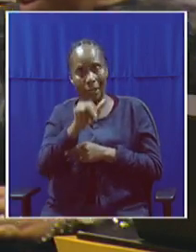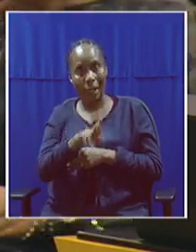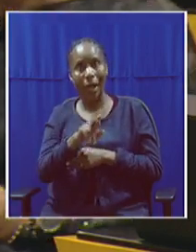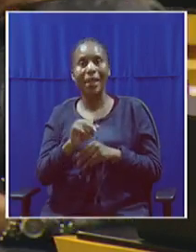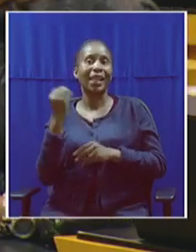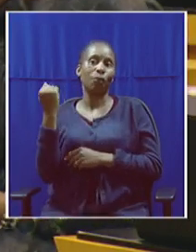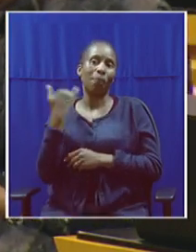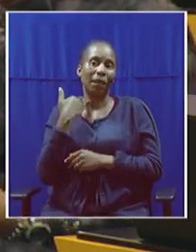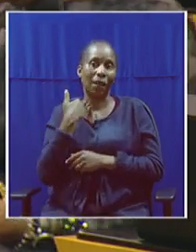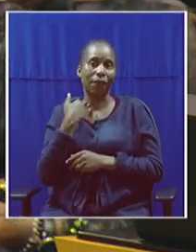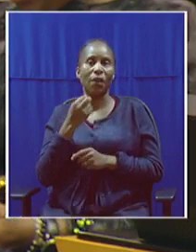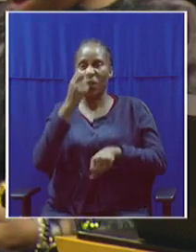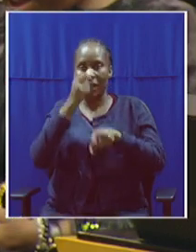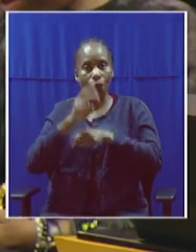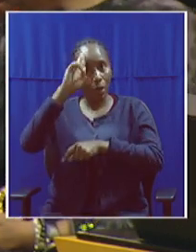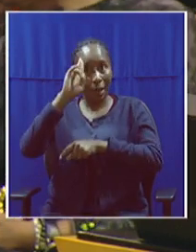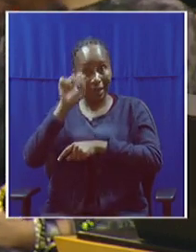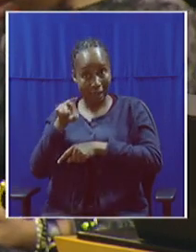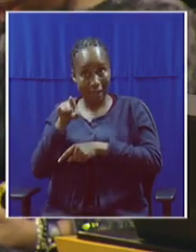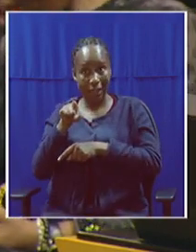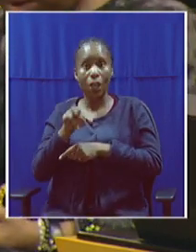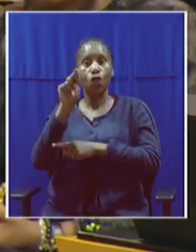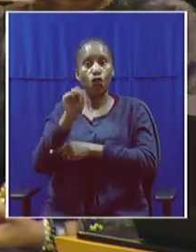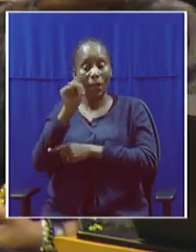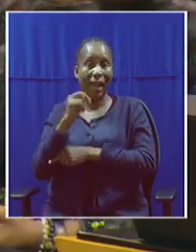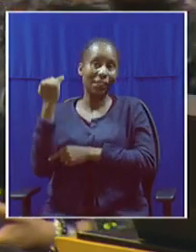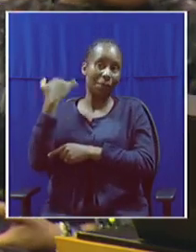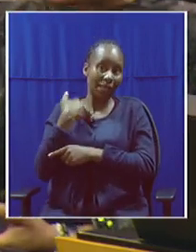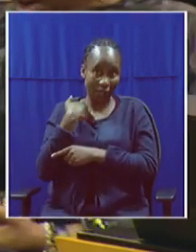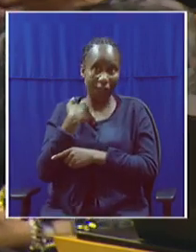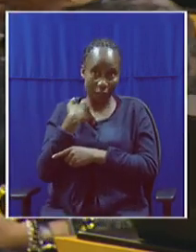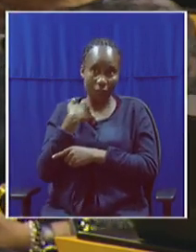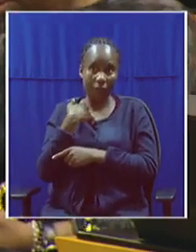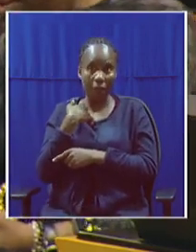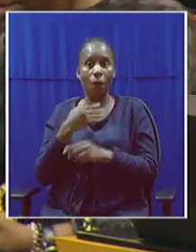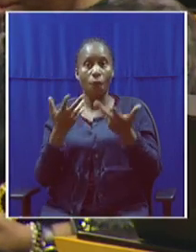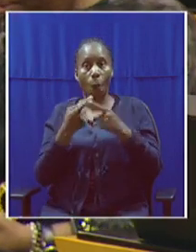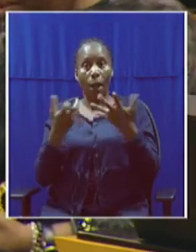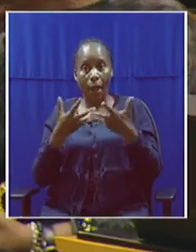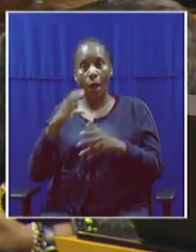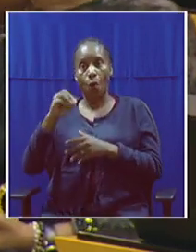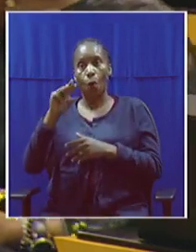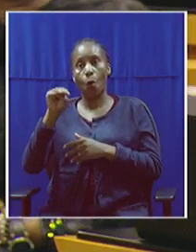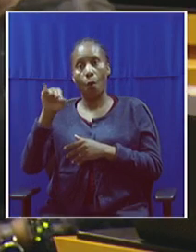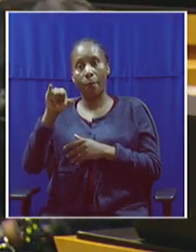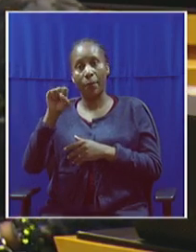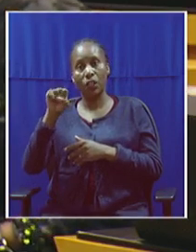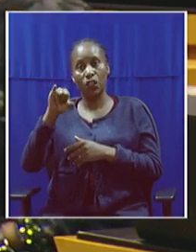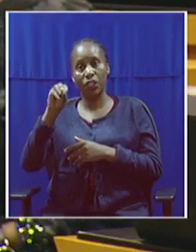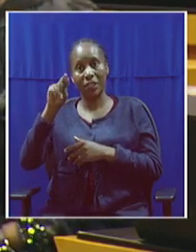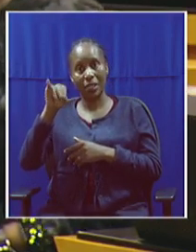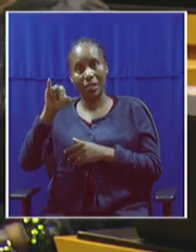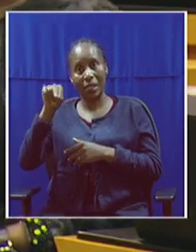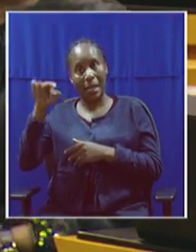that nuclear is expensive at at commissioning and at decommissioning when it is operational it is